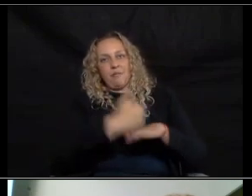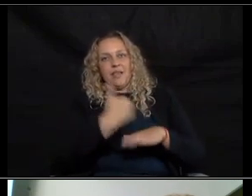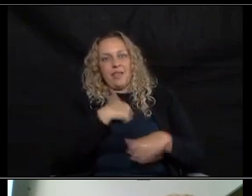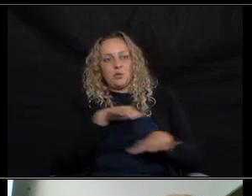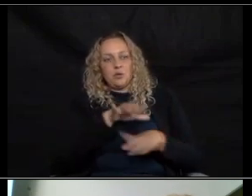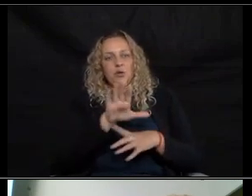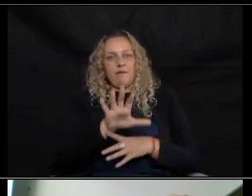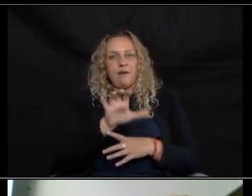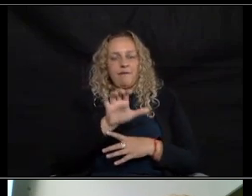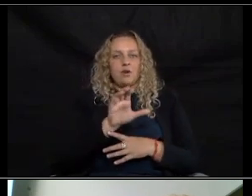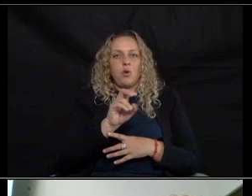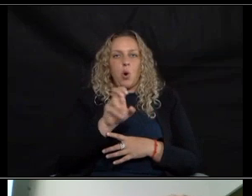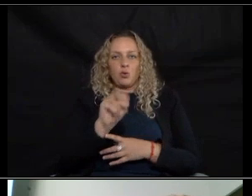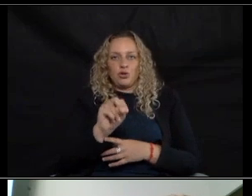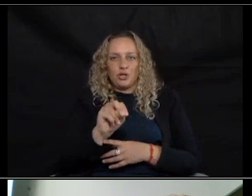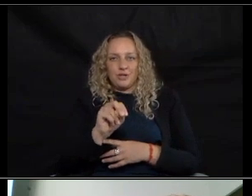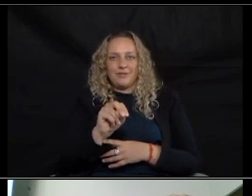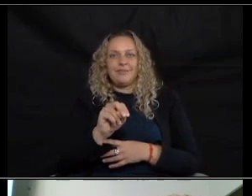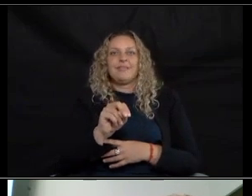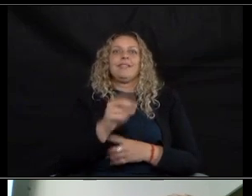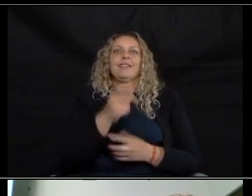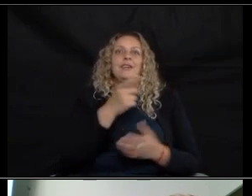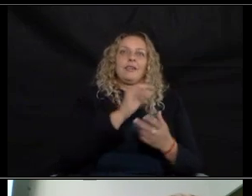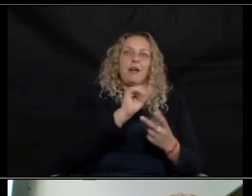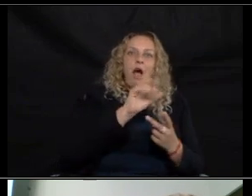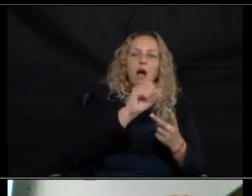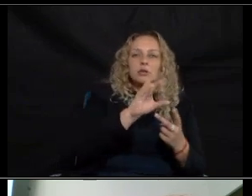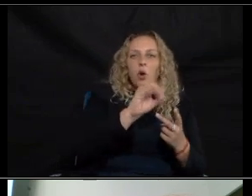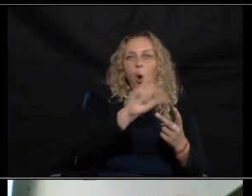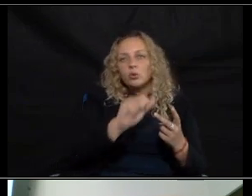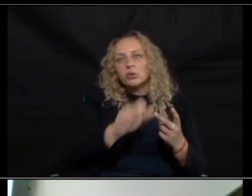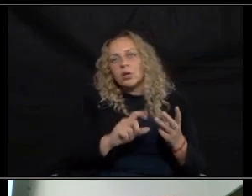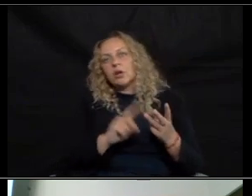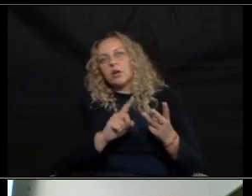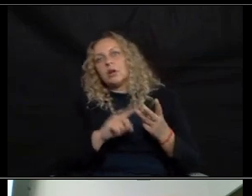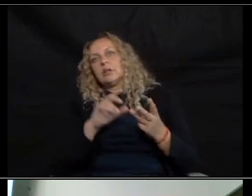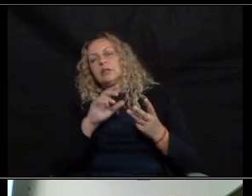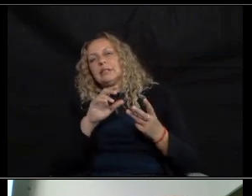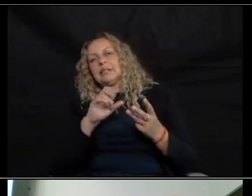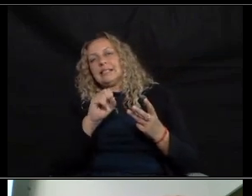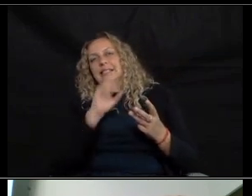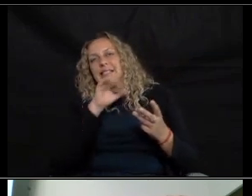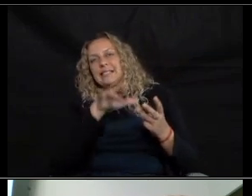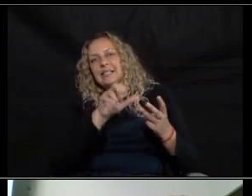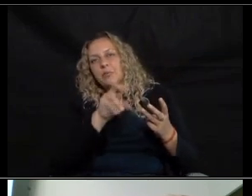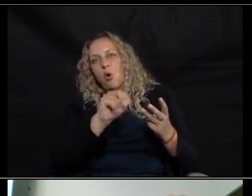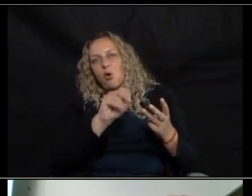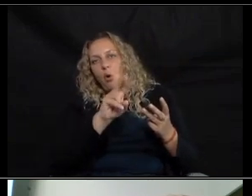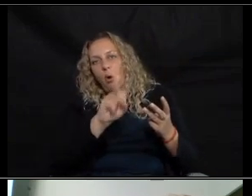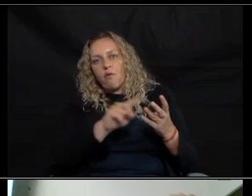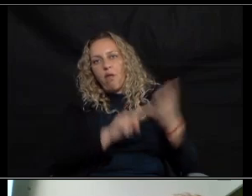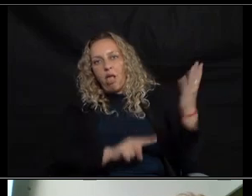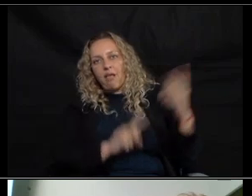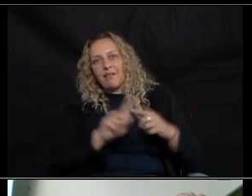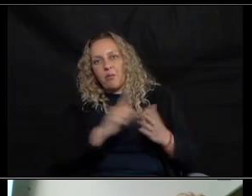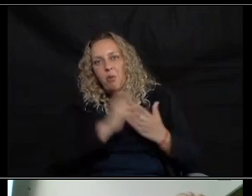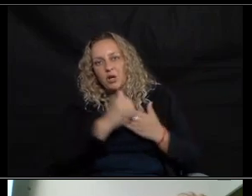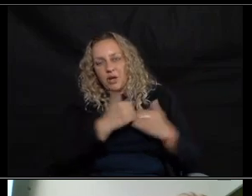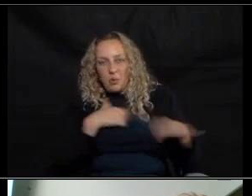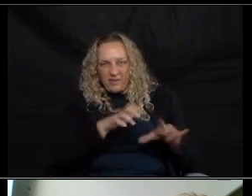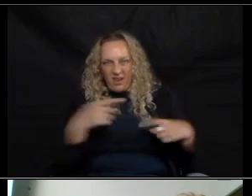with 500 Ocean, Costa Costa, Marina Village, Seabourn Cove. The difference is that this is